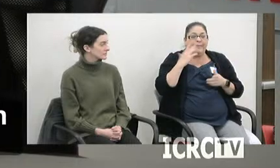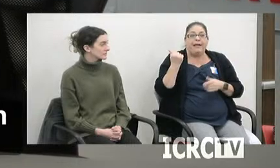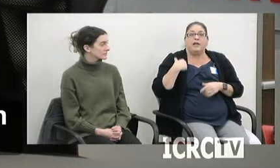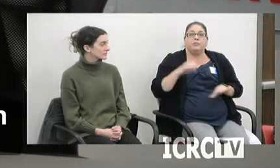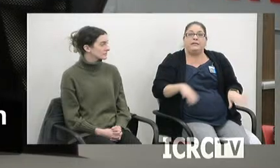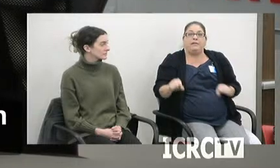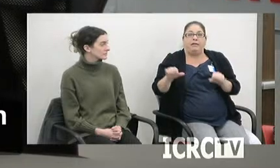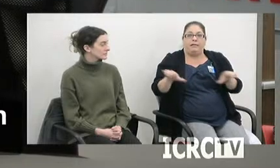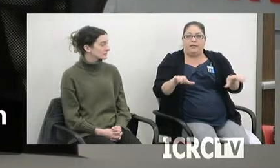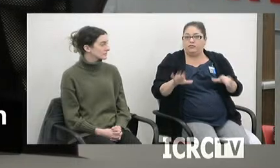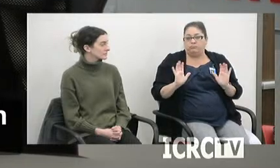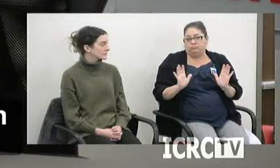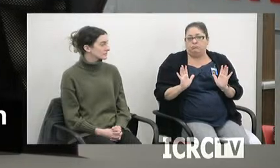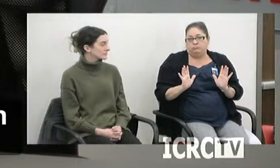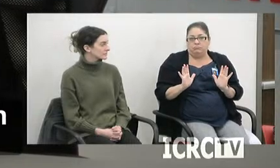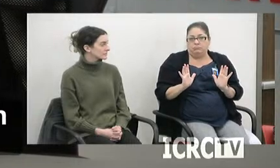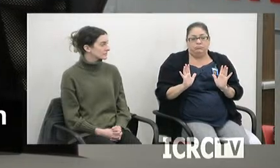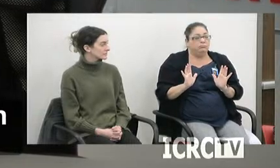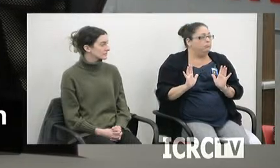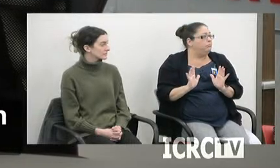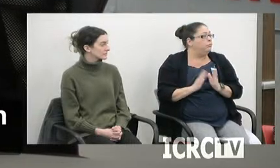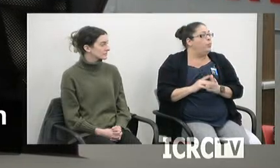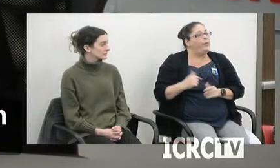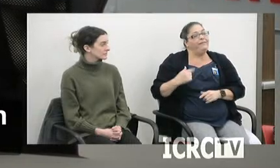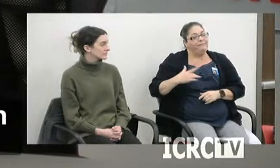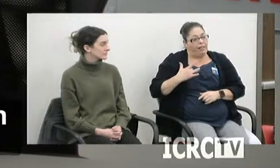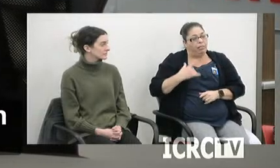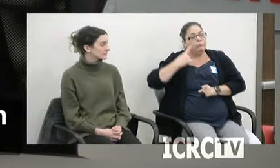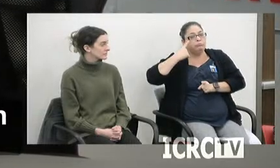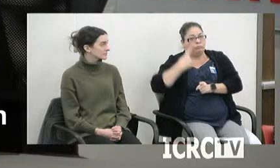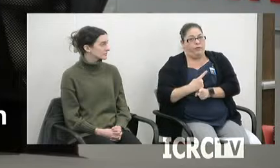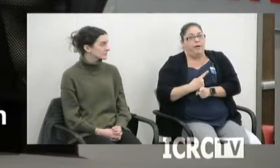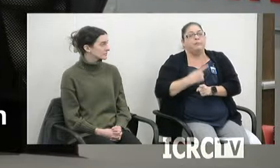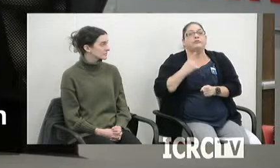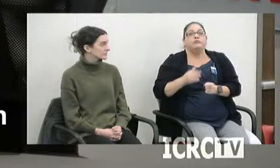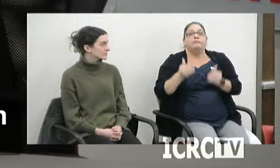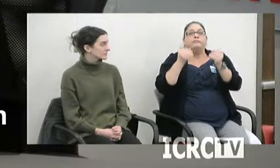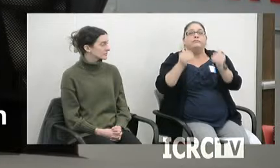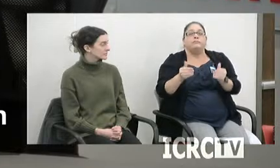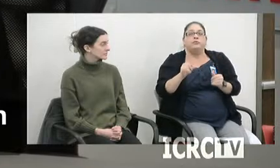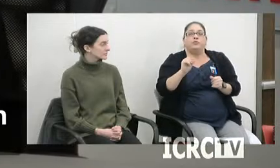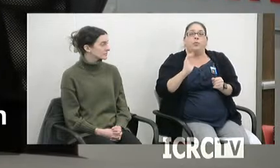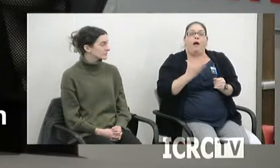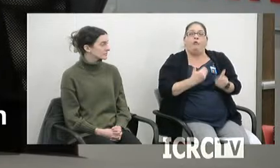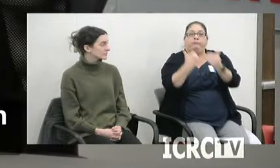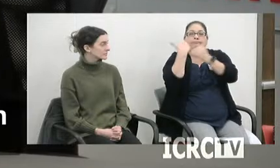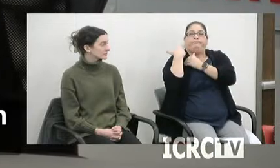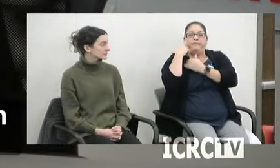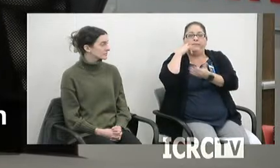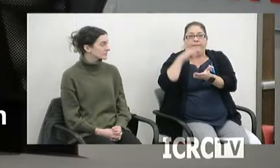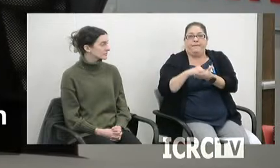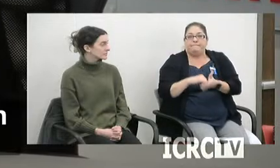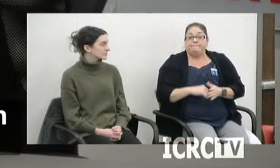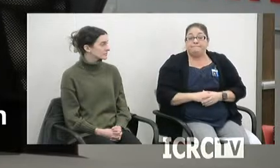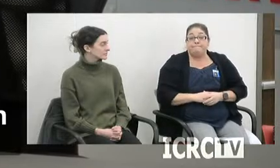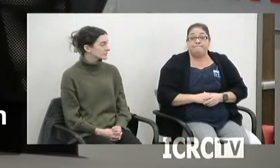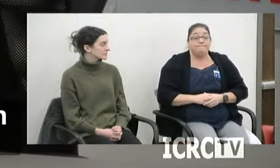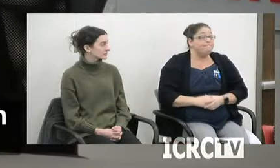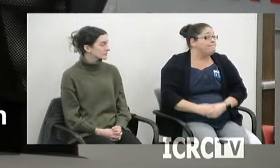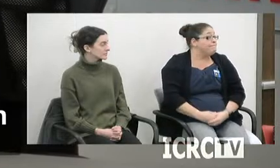action. We just think it's proper to do our due diligence, and I think this board's been unanimous about